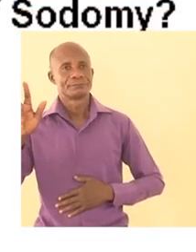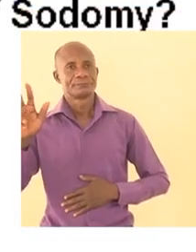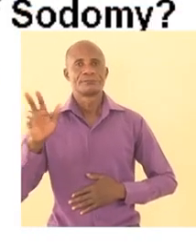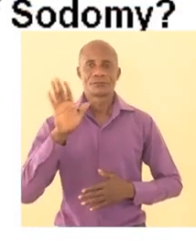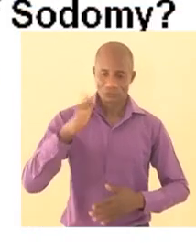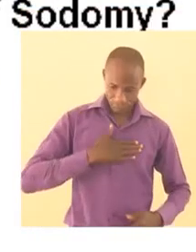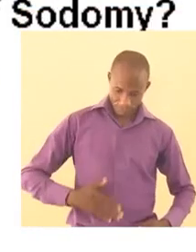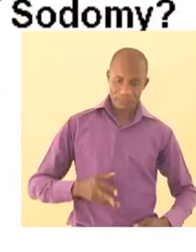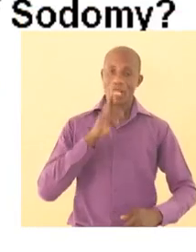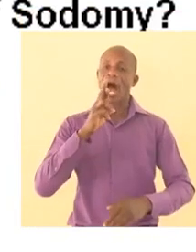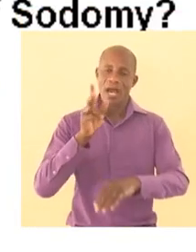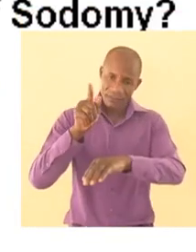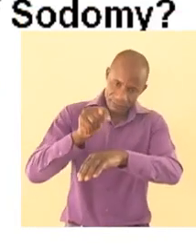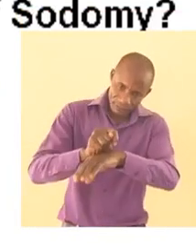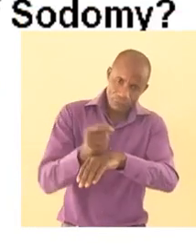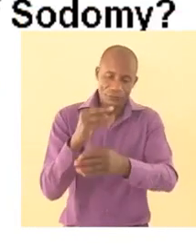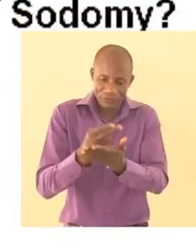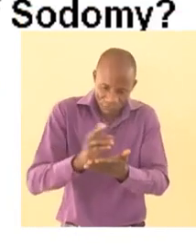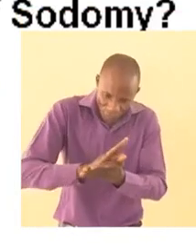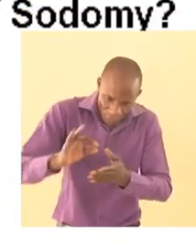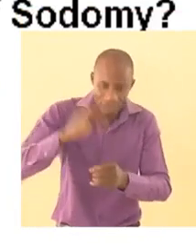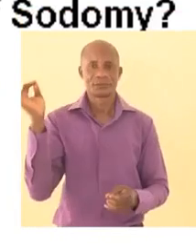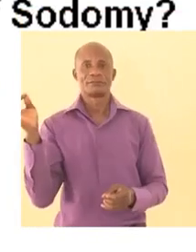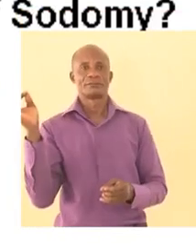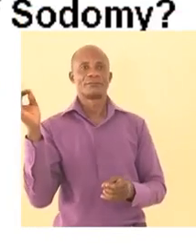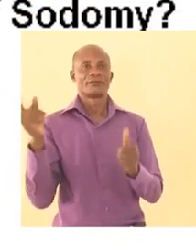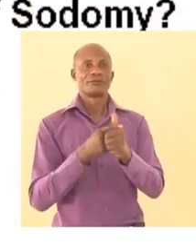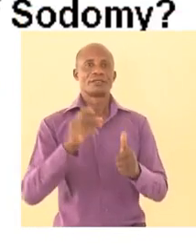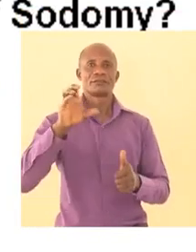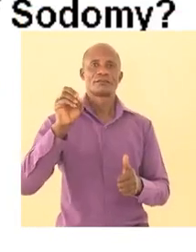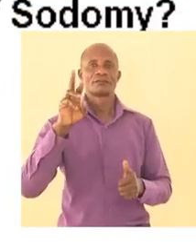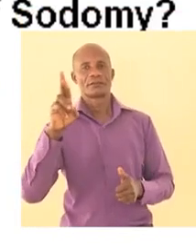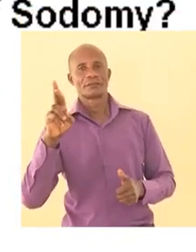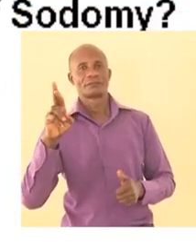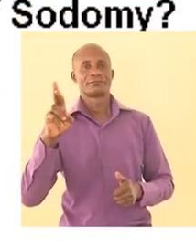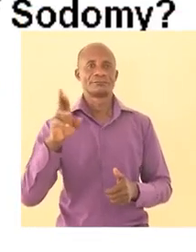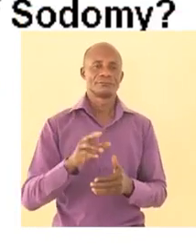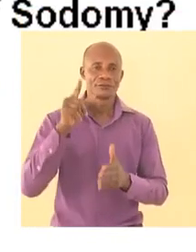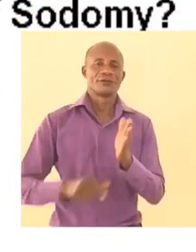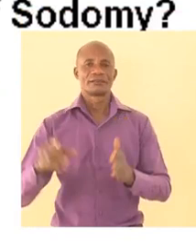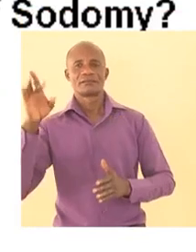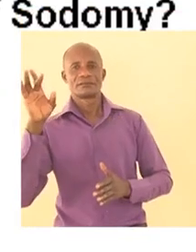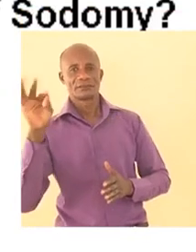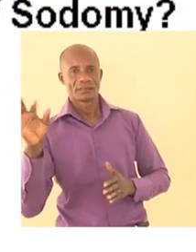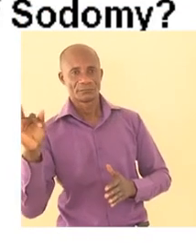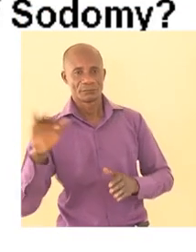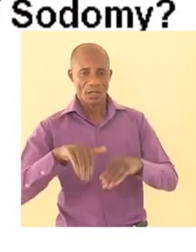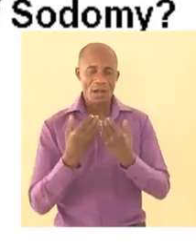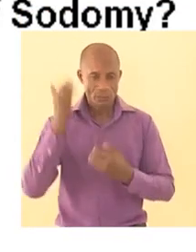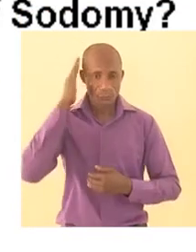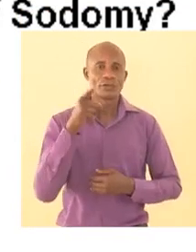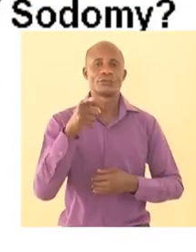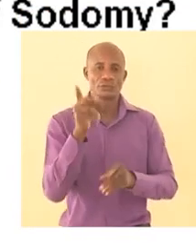Your bodies are temple of the Holy Spirit. 1 Corinthians chapter 6, verse 19. How will